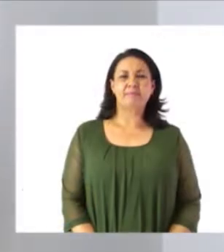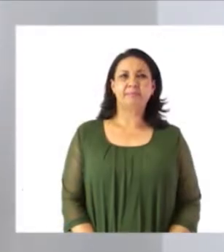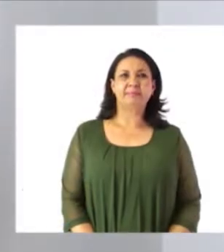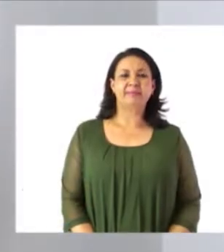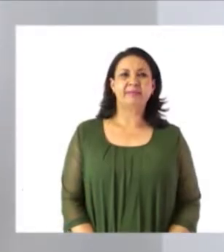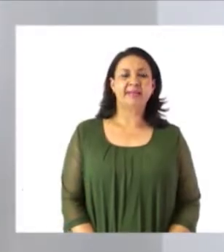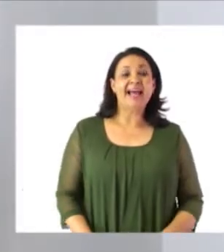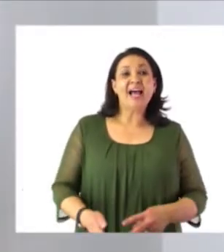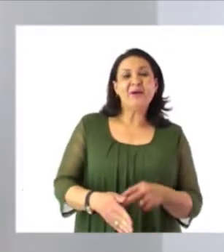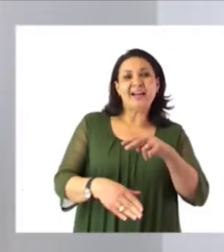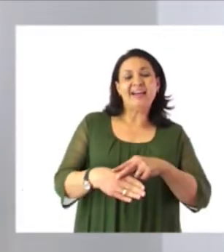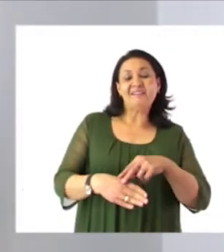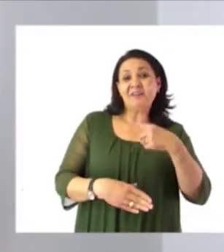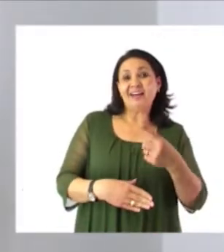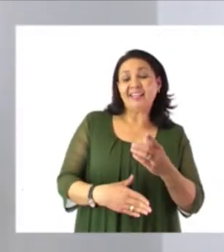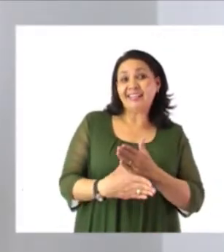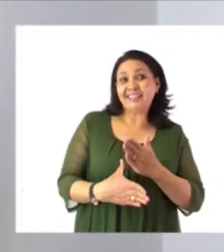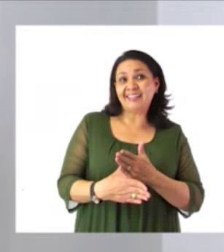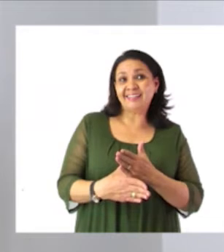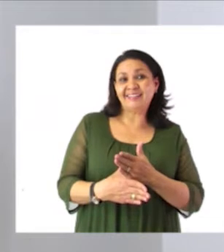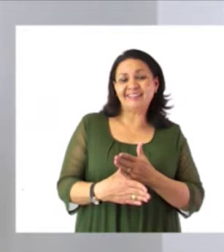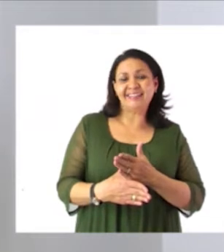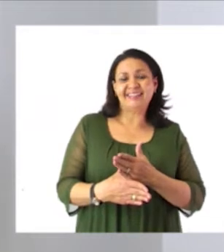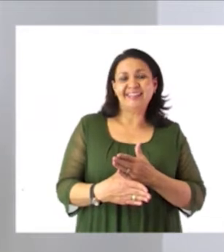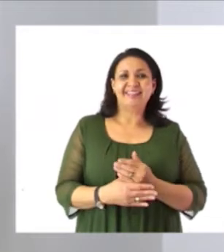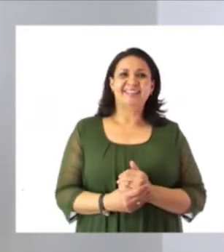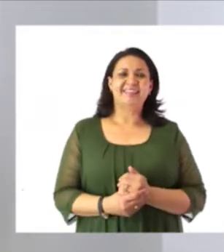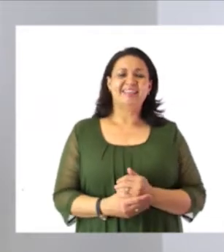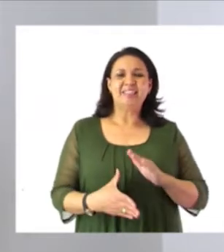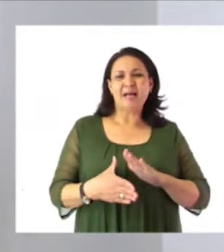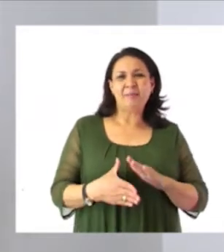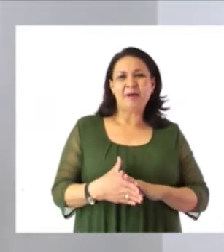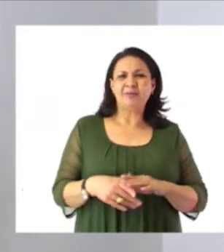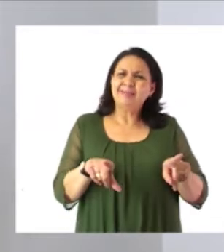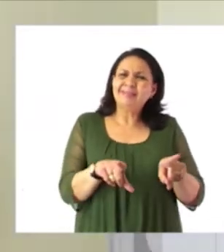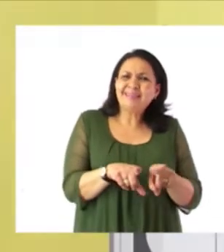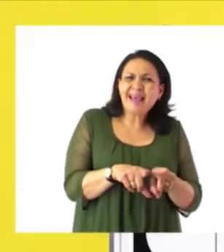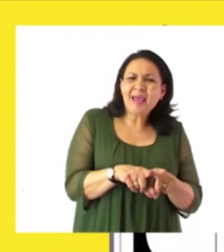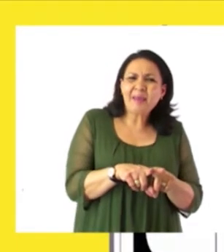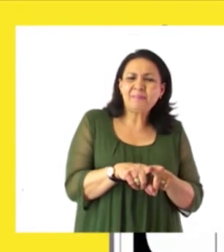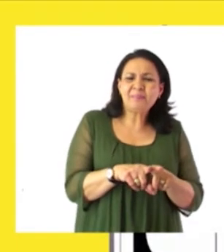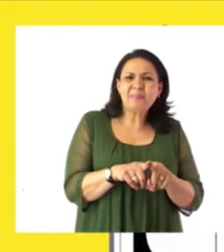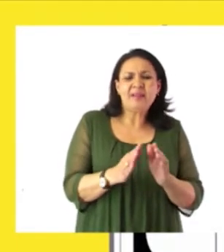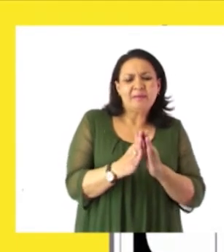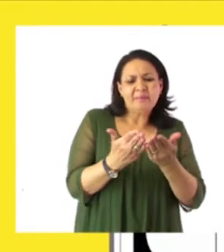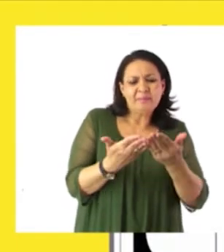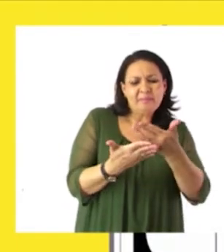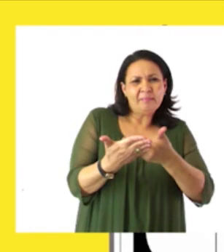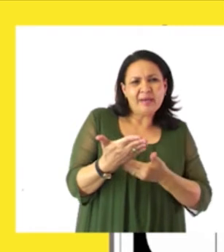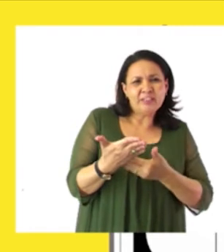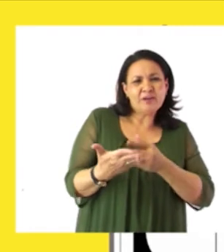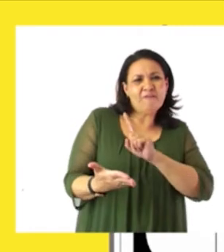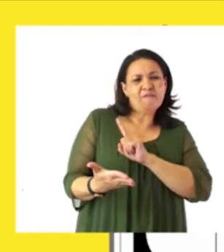Are you ready for our next lesson? Our next lesson is about similarities on page 14. Can you